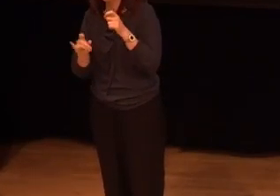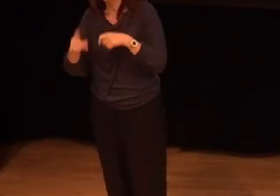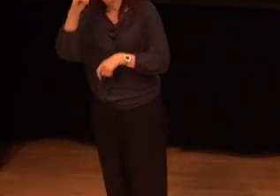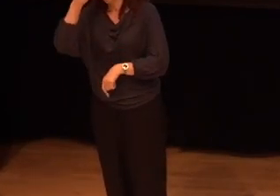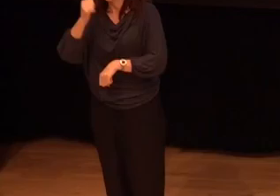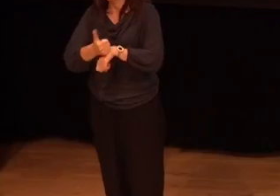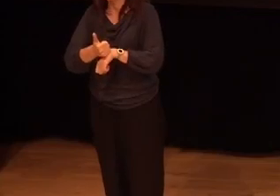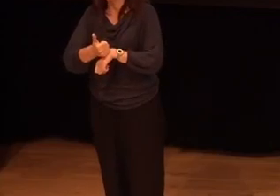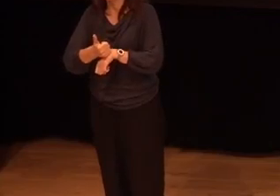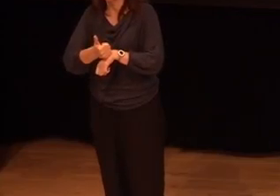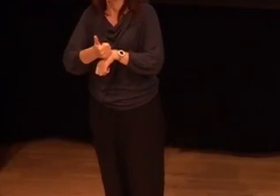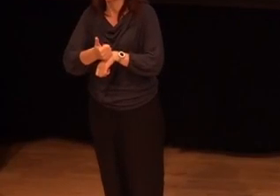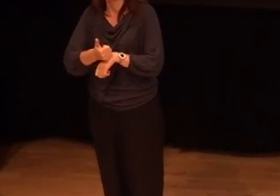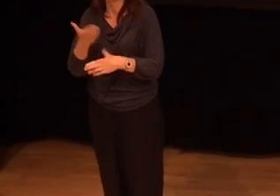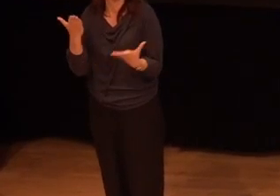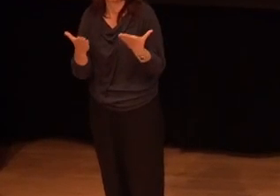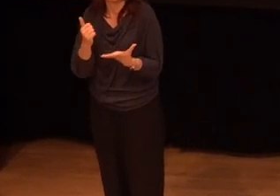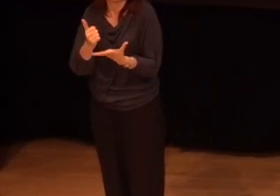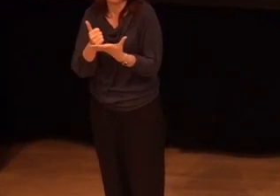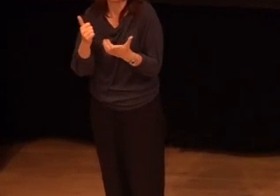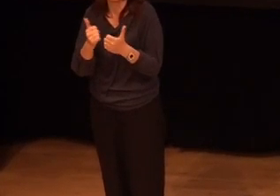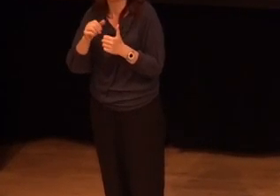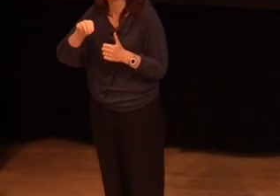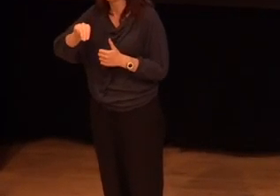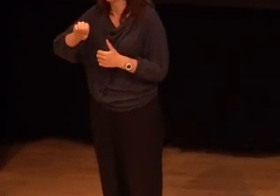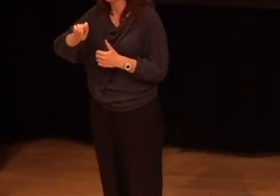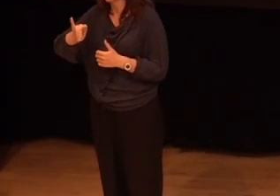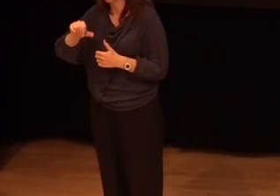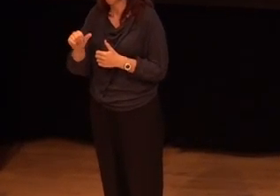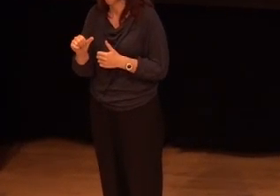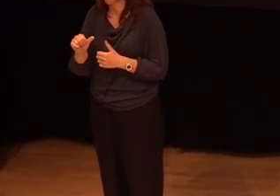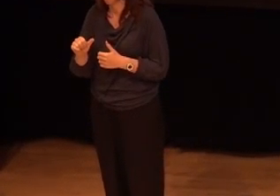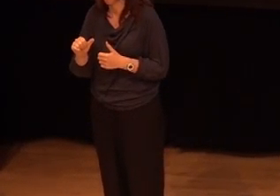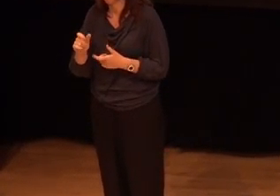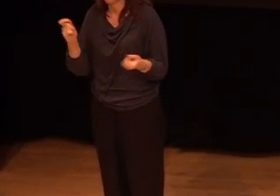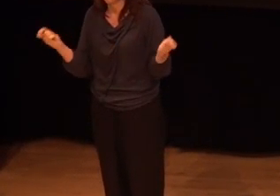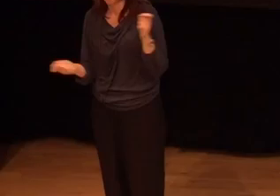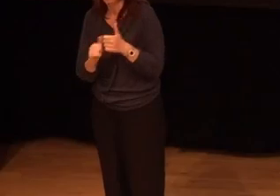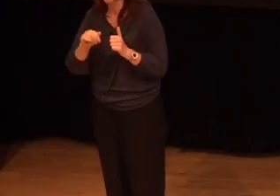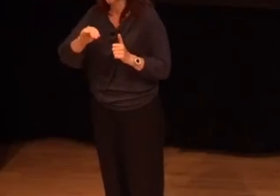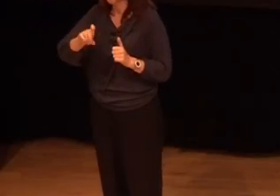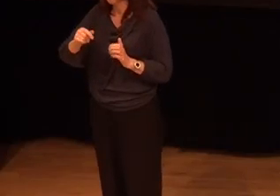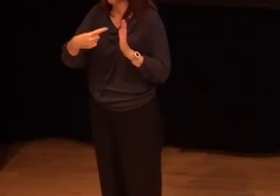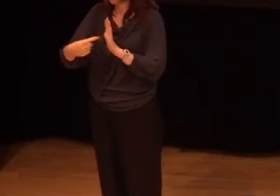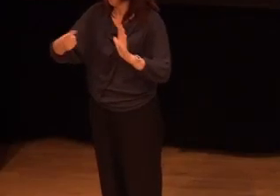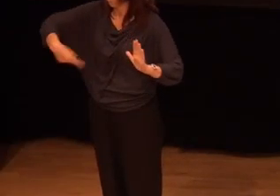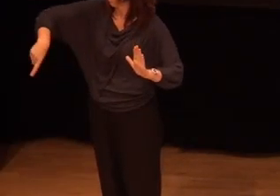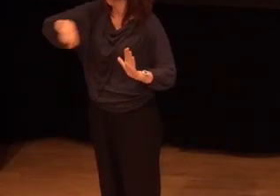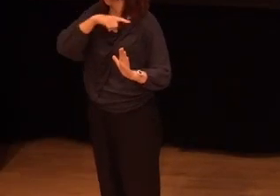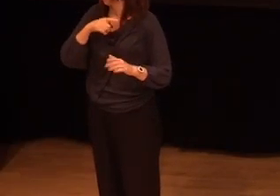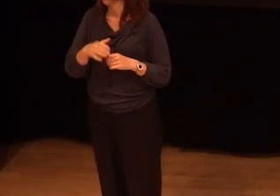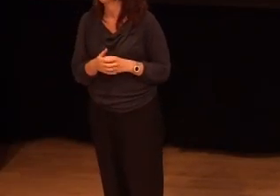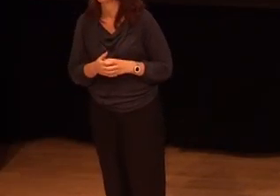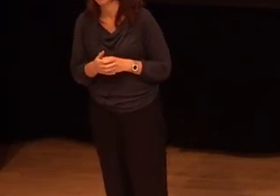that maybe it helps with the media. Changing how we're portrayed in the media contributes to that.